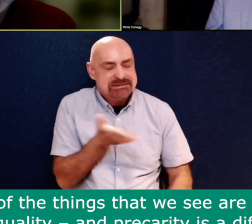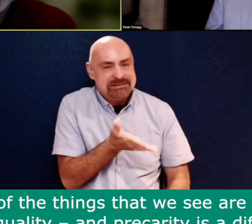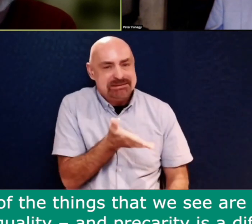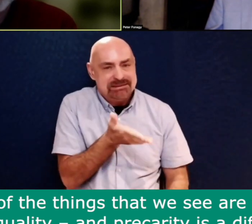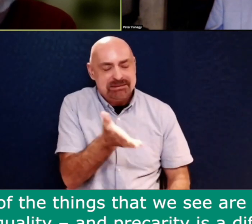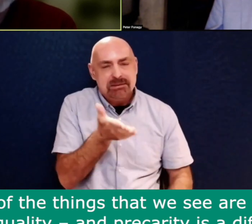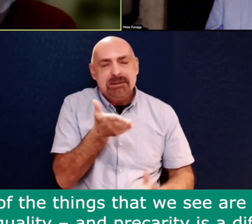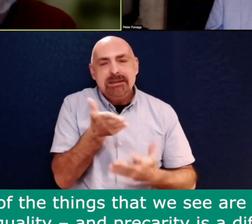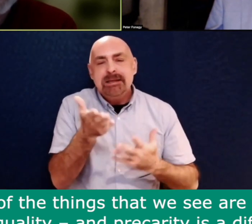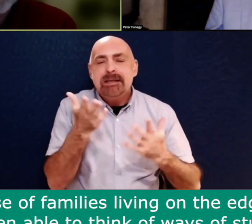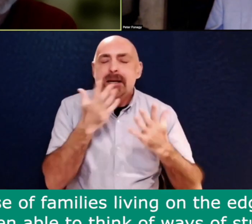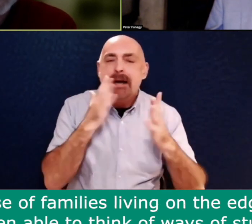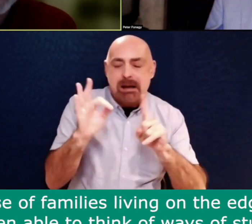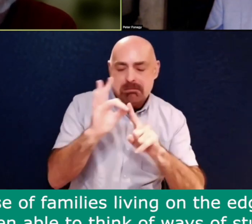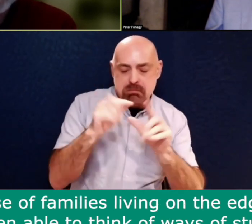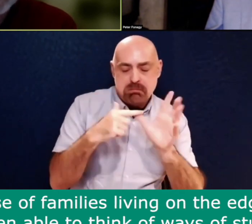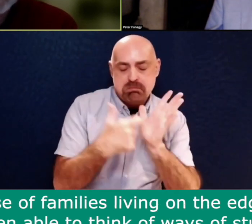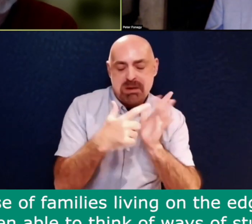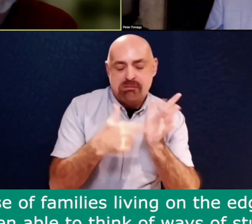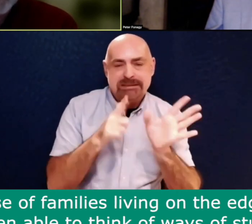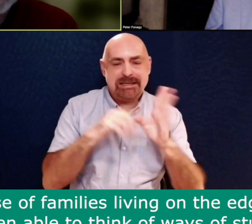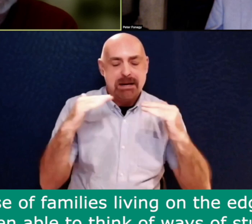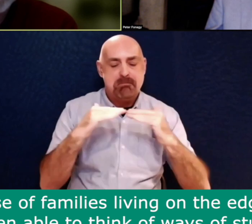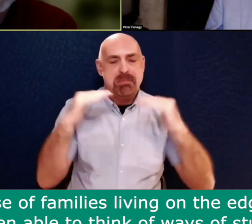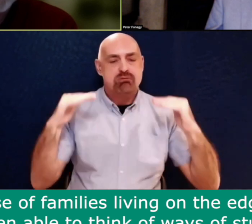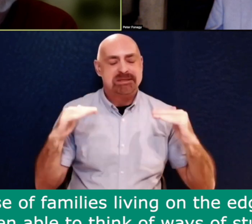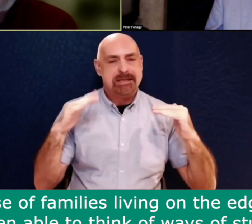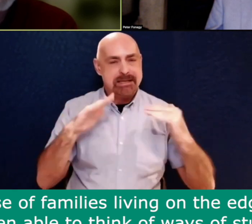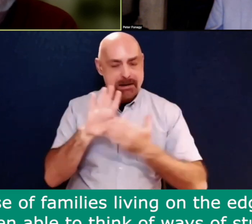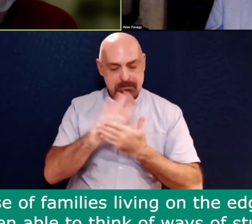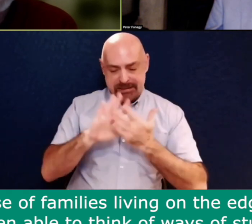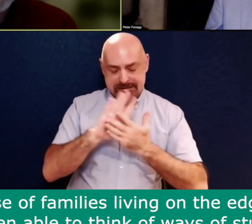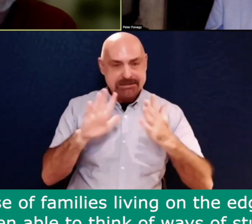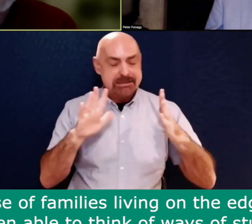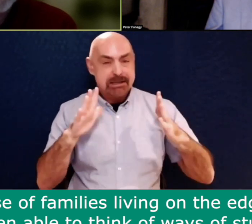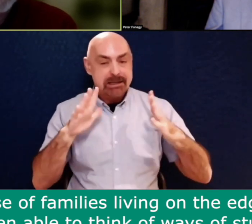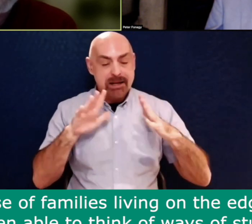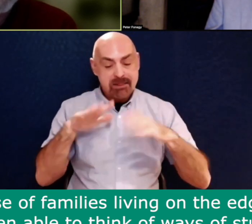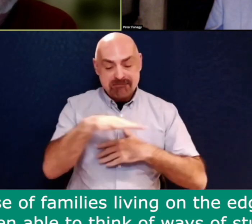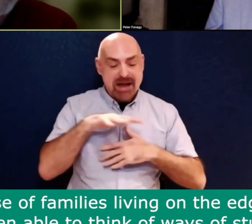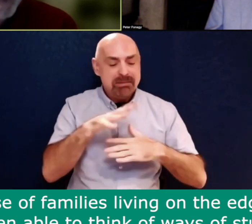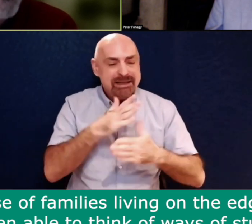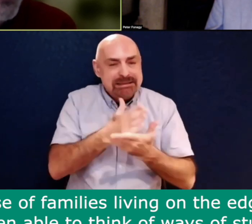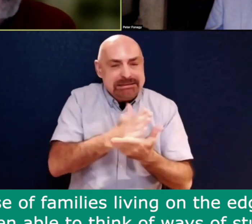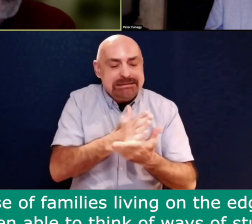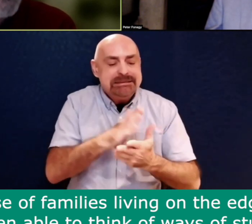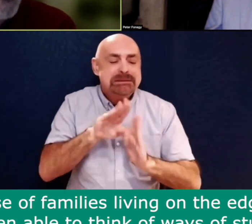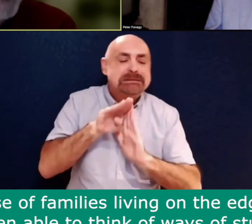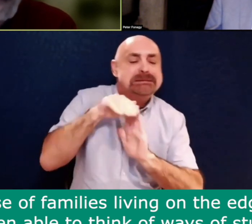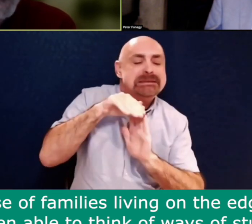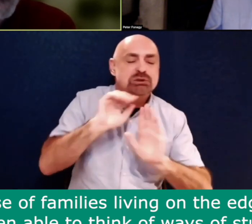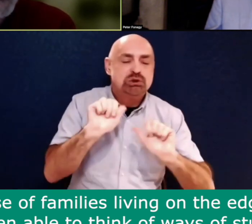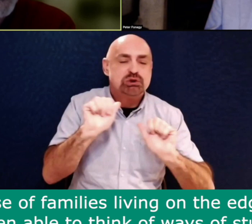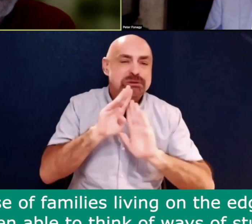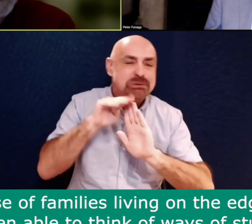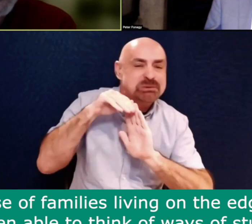precarity is a difficult word, but that kind of sense of families living on the edge with uncertainty. I think we haven't been able to, or I